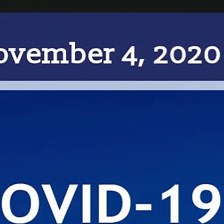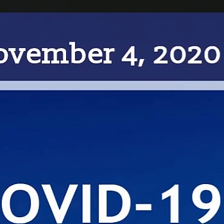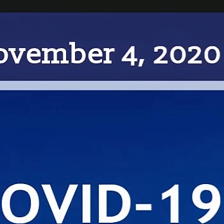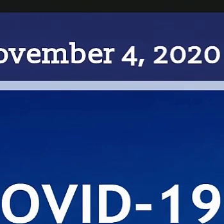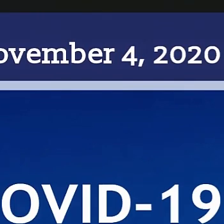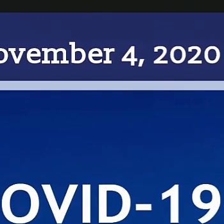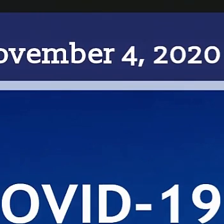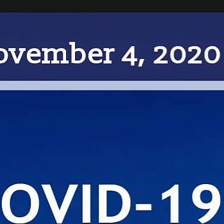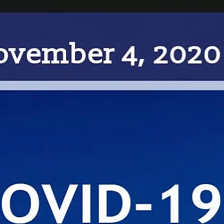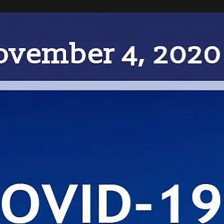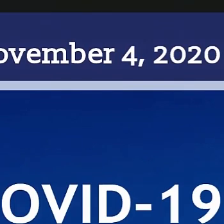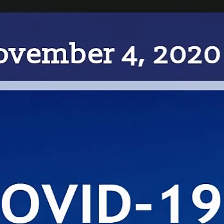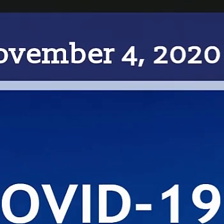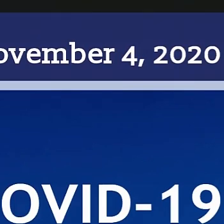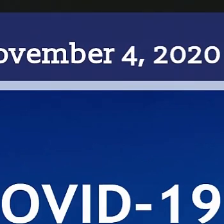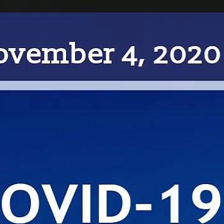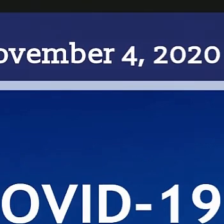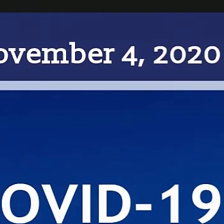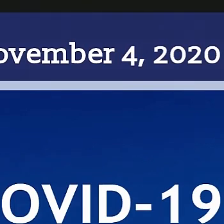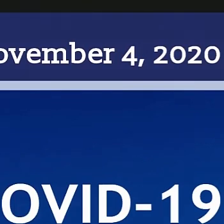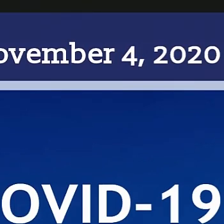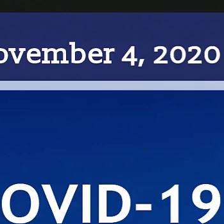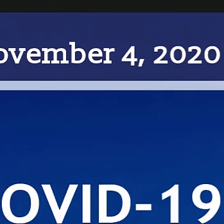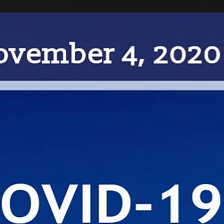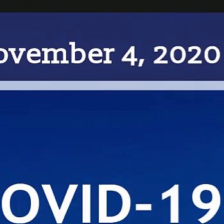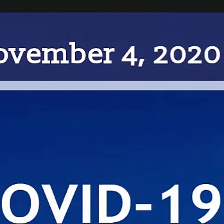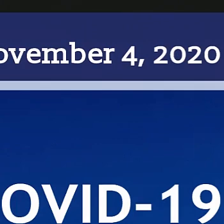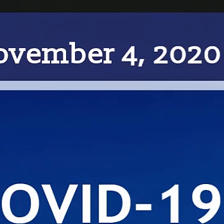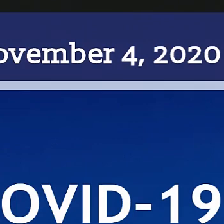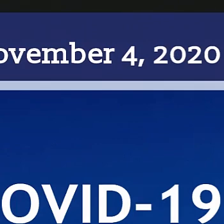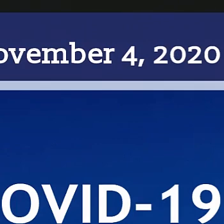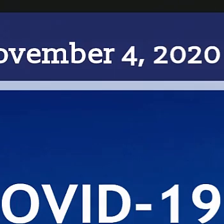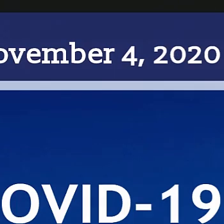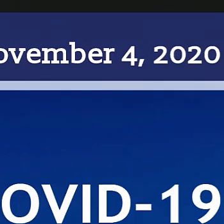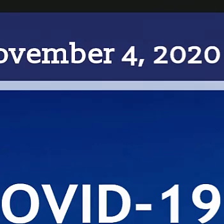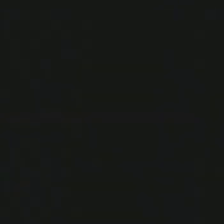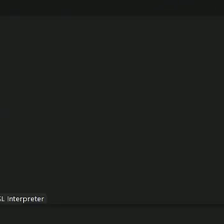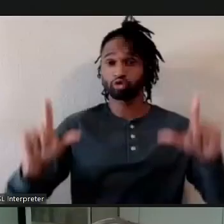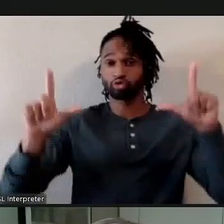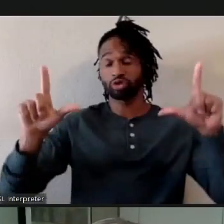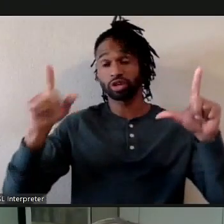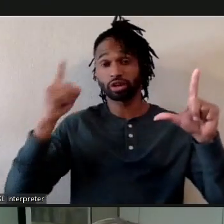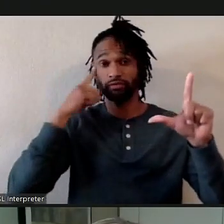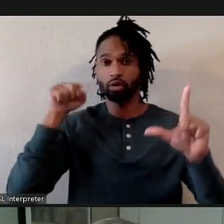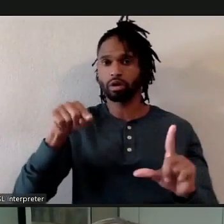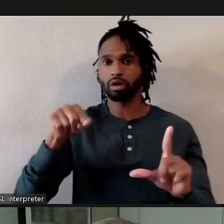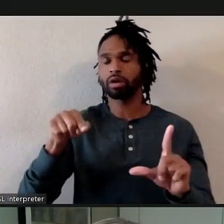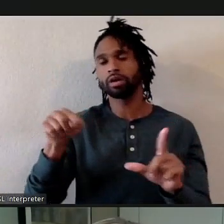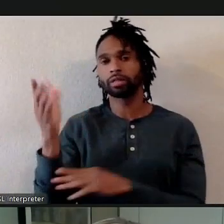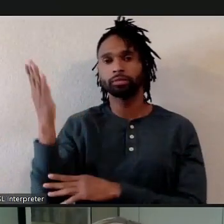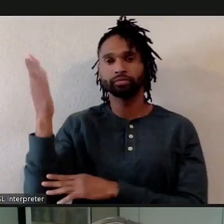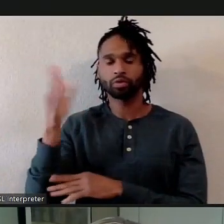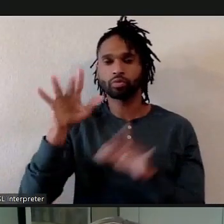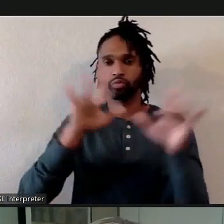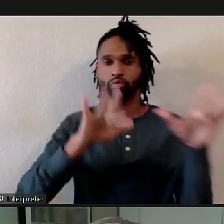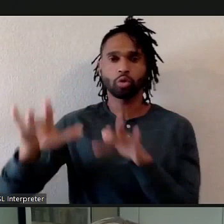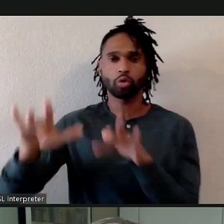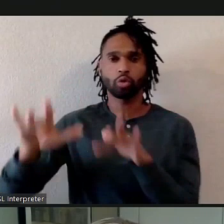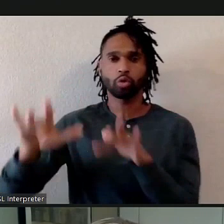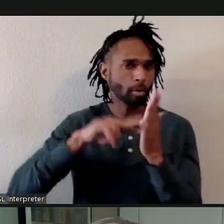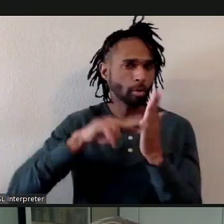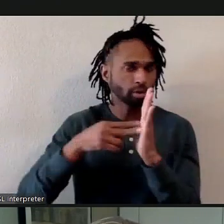our presenters if you want to make any adjustments to your screens for recording purposes or viewing